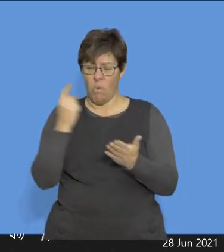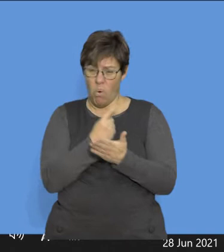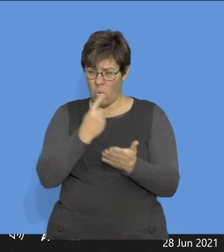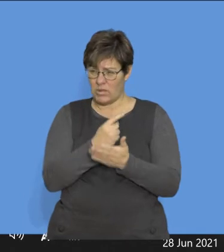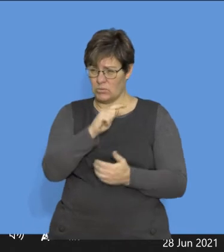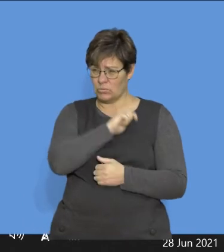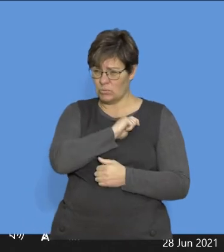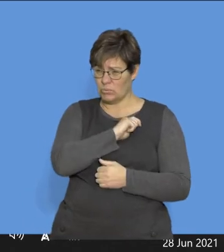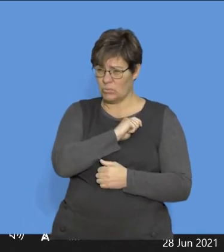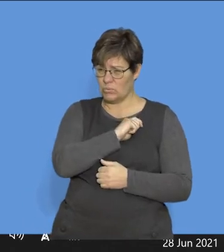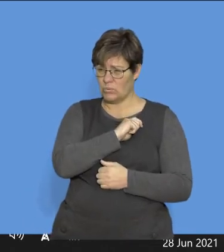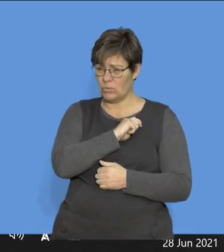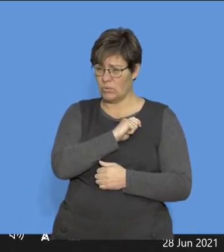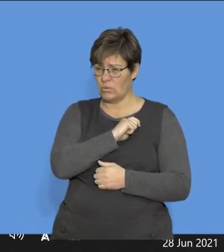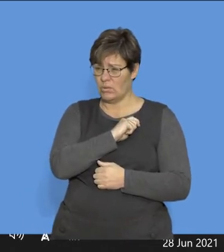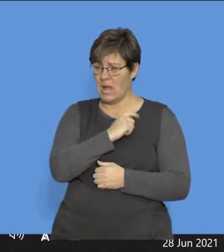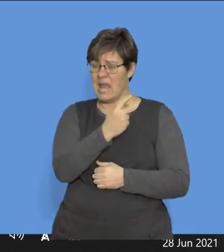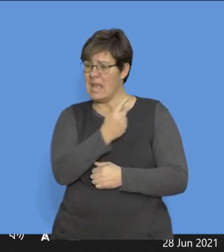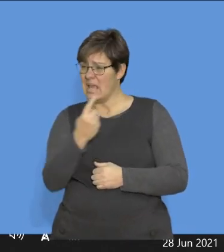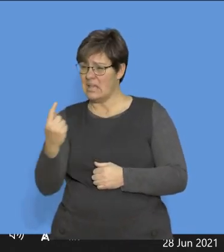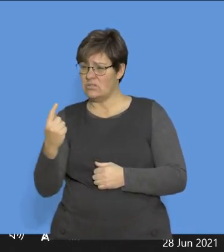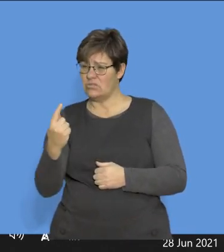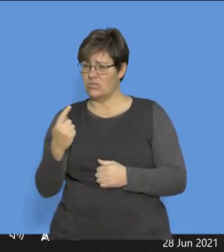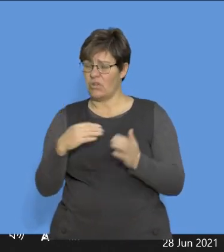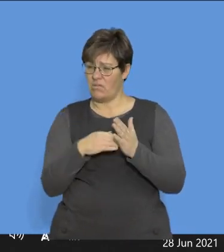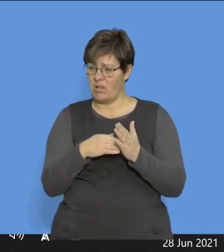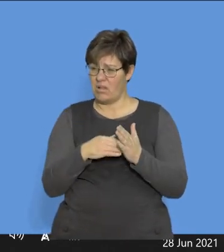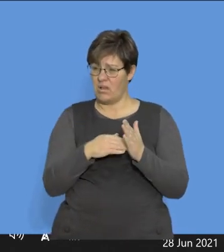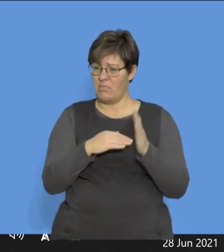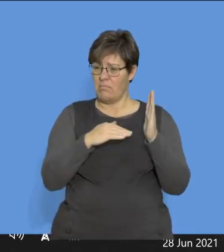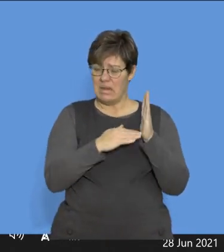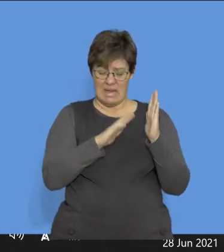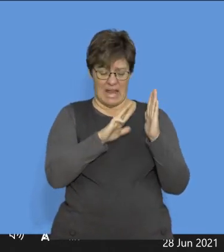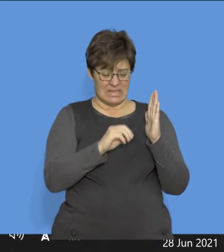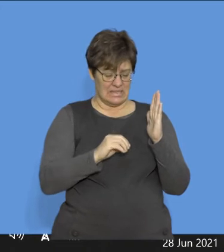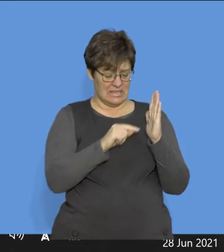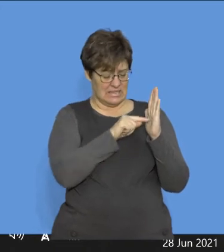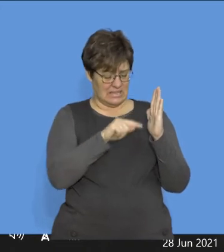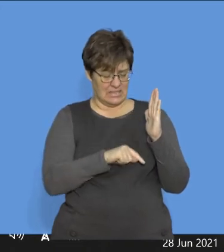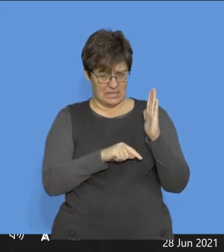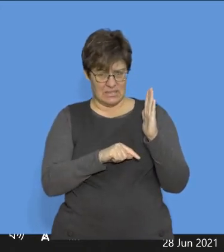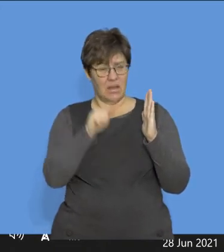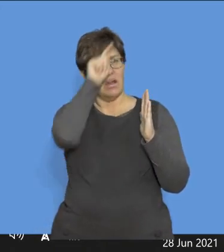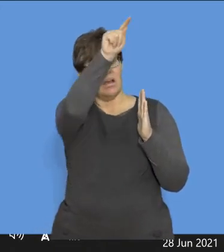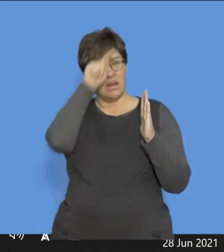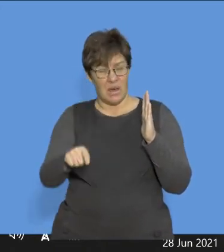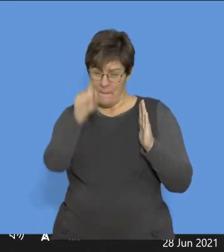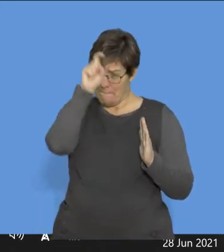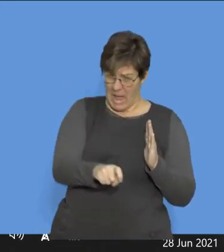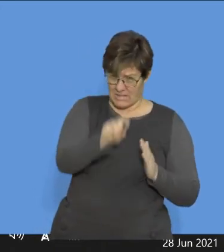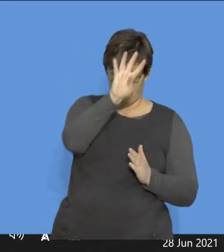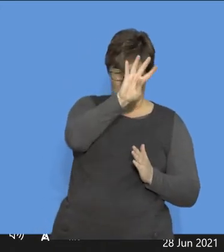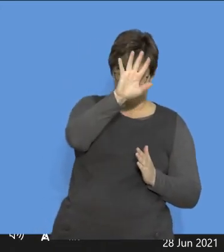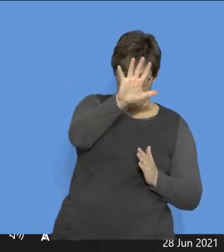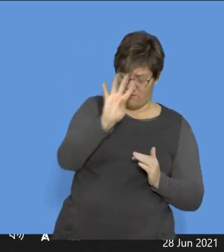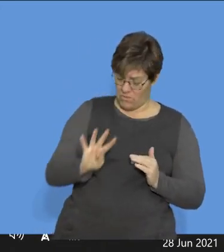true that in every triangle, that is a right-angled triangle, my two angles that are not the